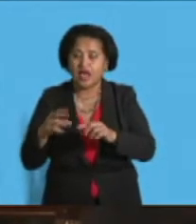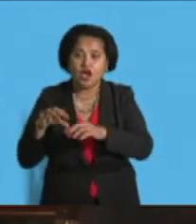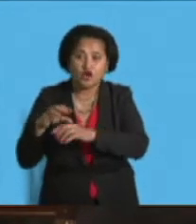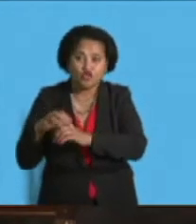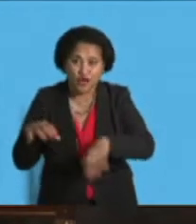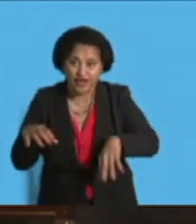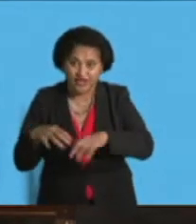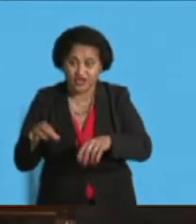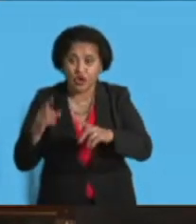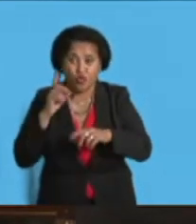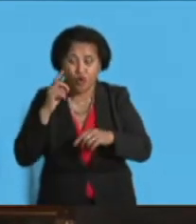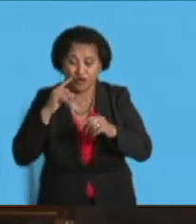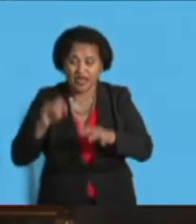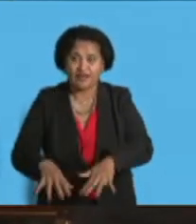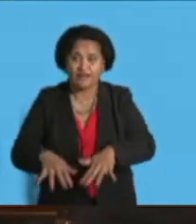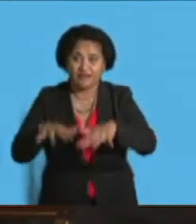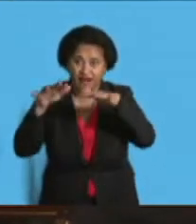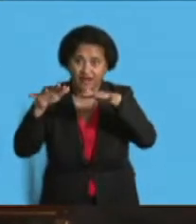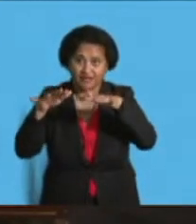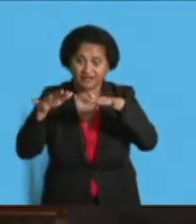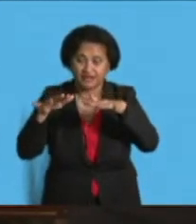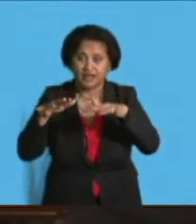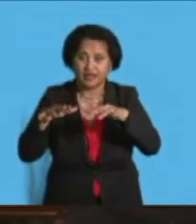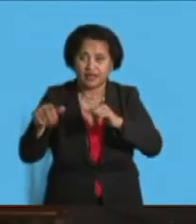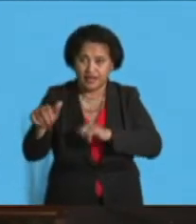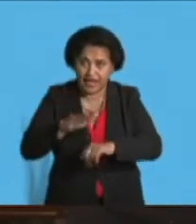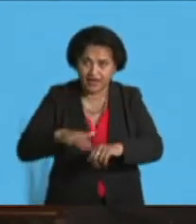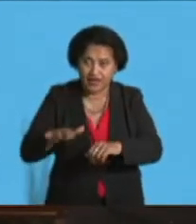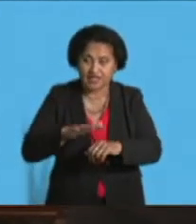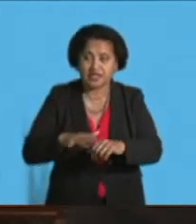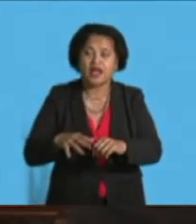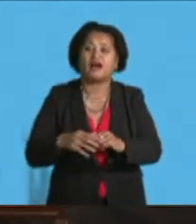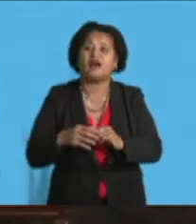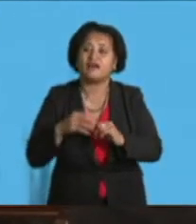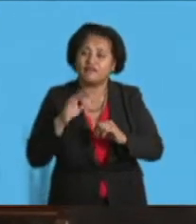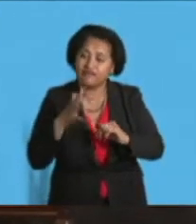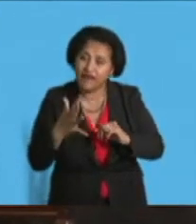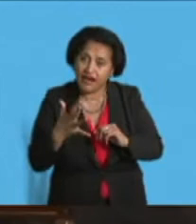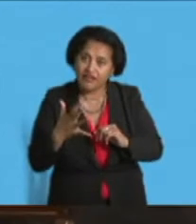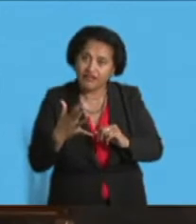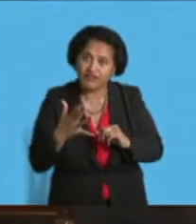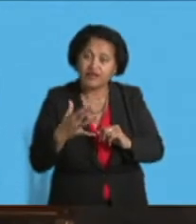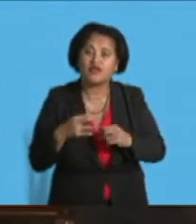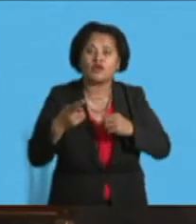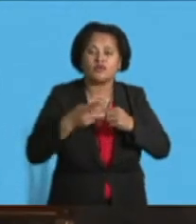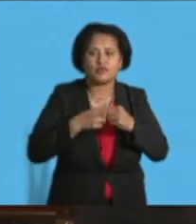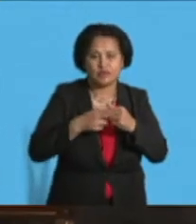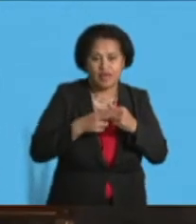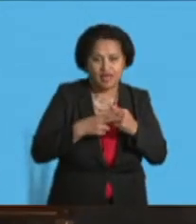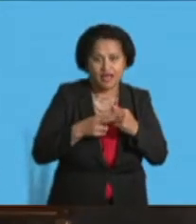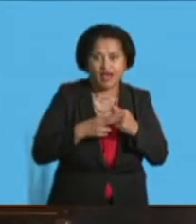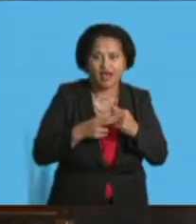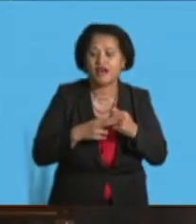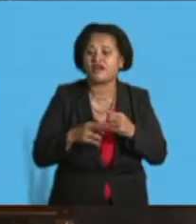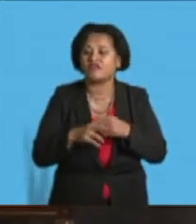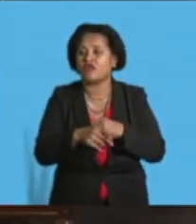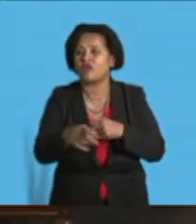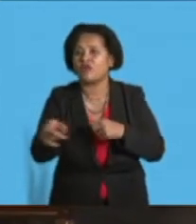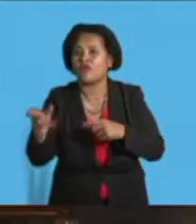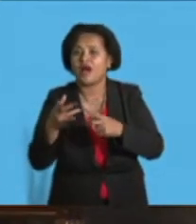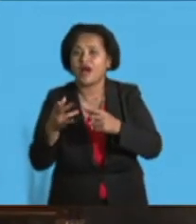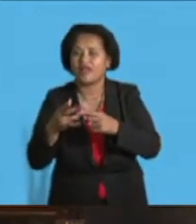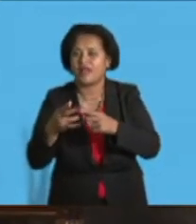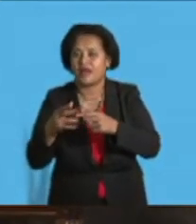program. 4. Watershed management program. 5. Maintenance of drainage systems for non-municipal areas. 6.